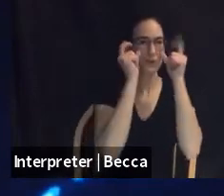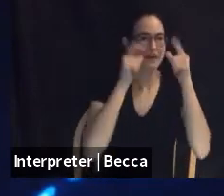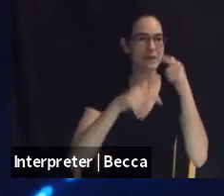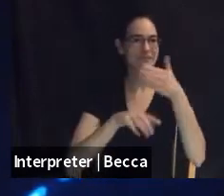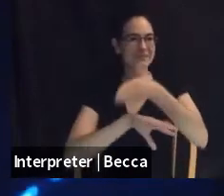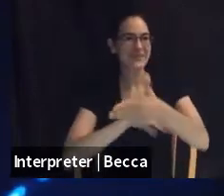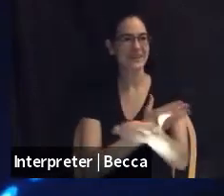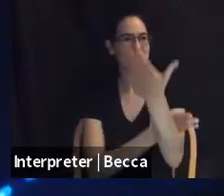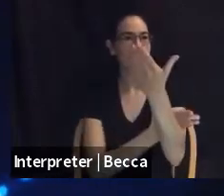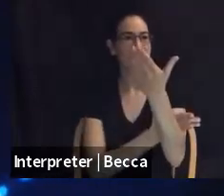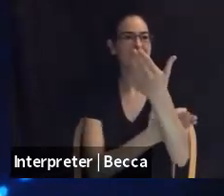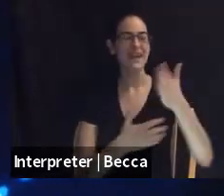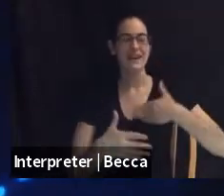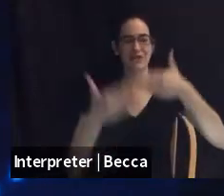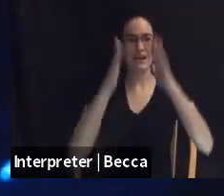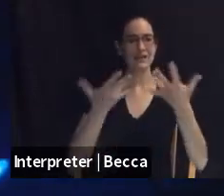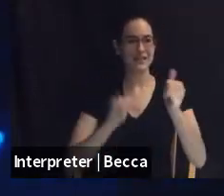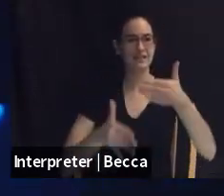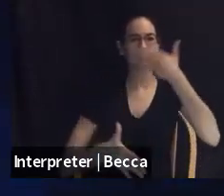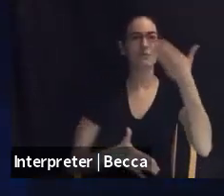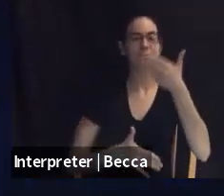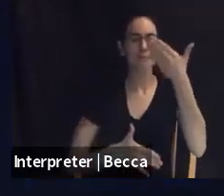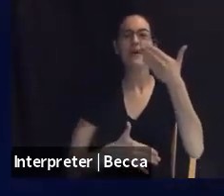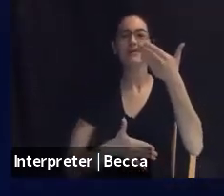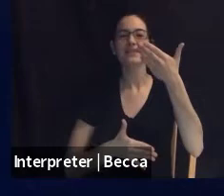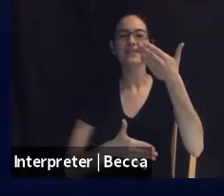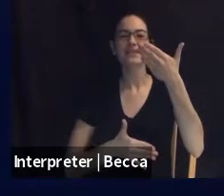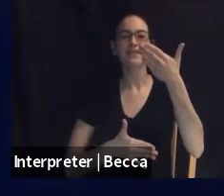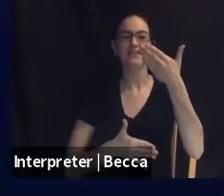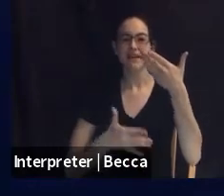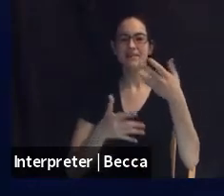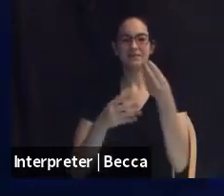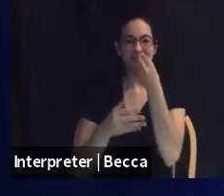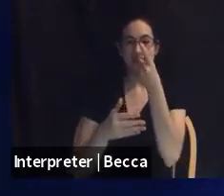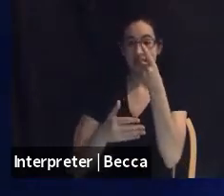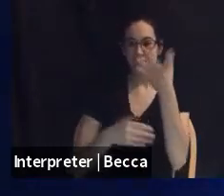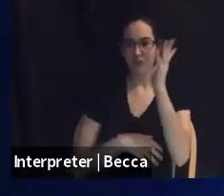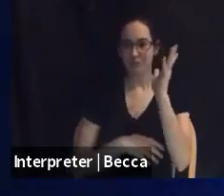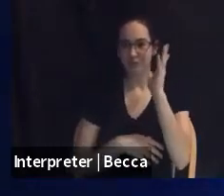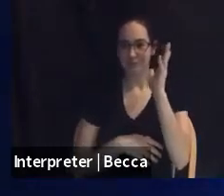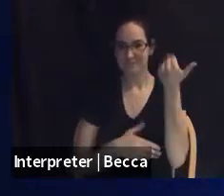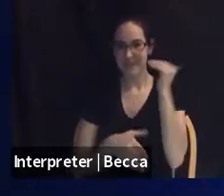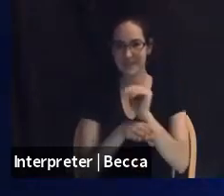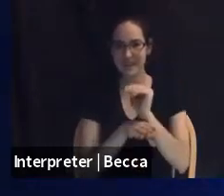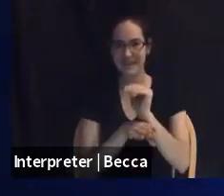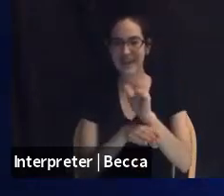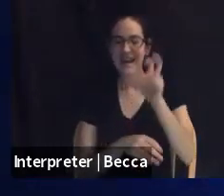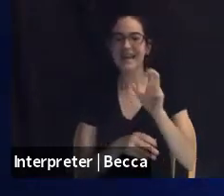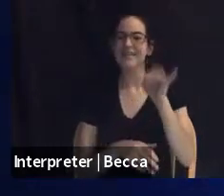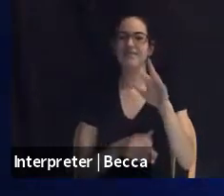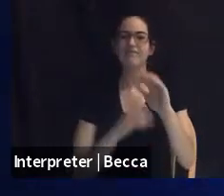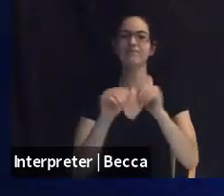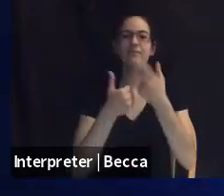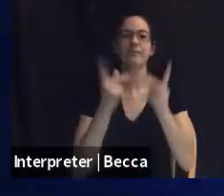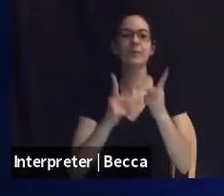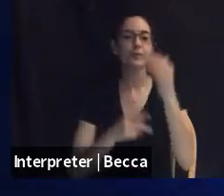smells like the dinner the night before, that's when you know you had a really good meal. And that's when these people knew that they were building bonds together, when there